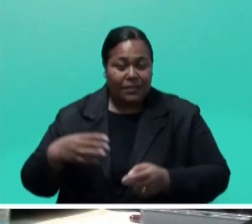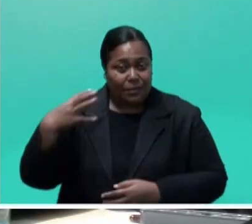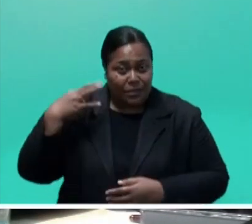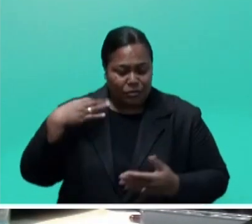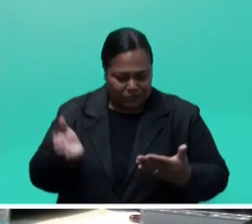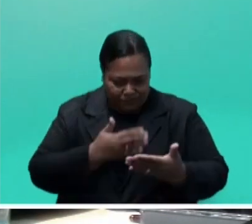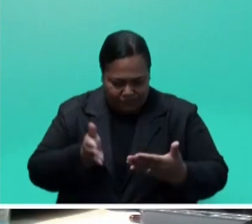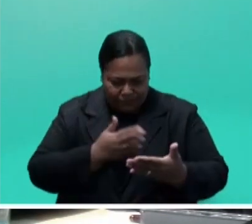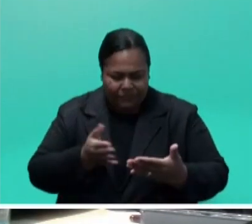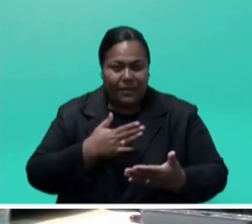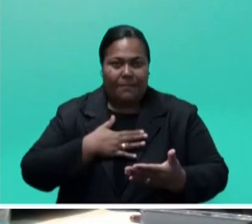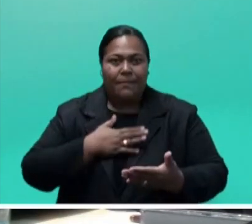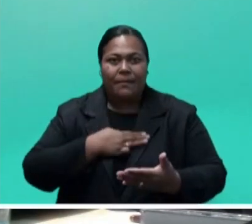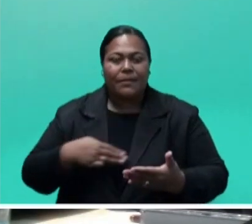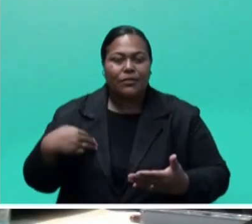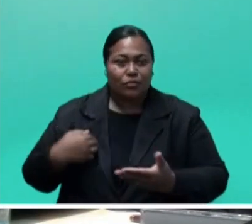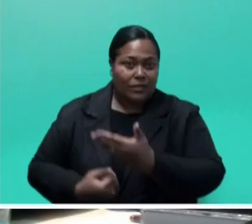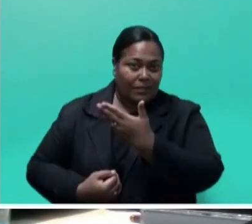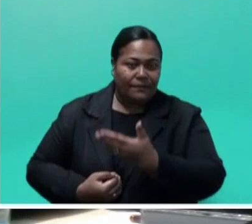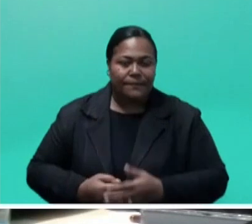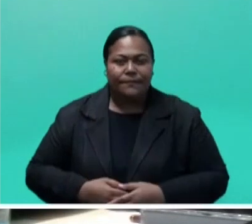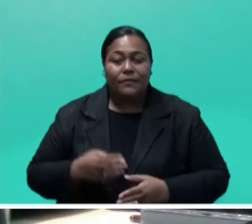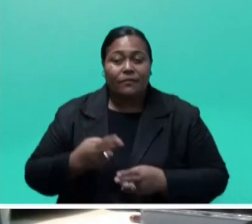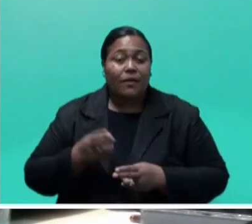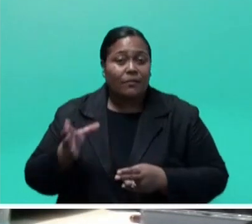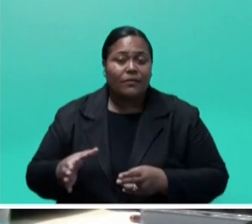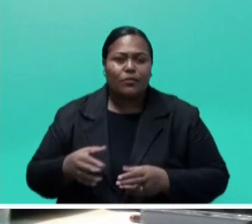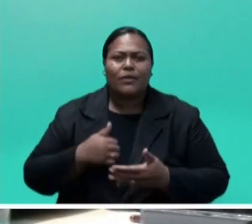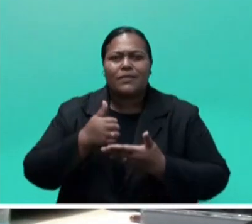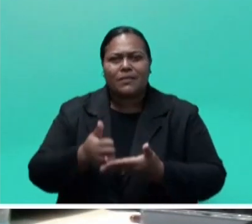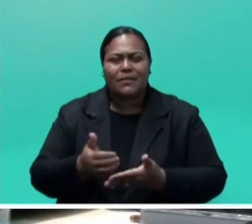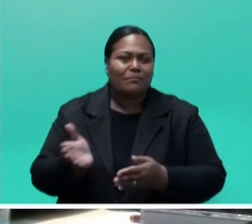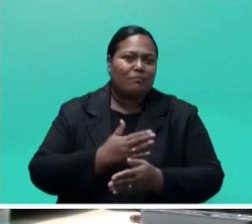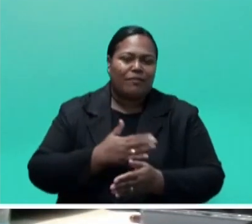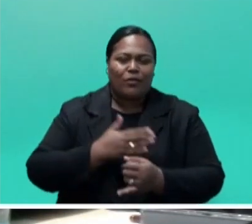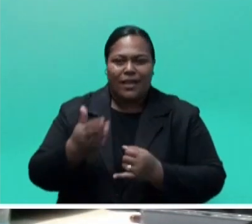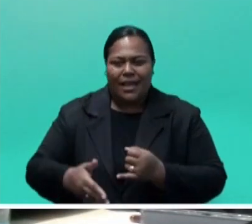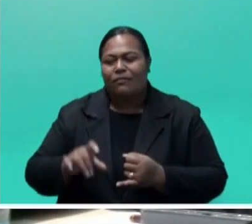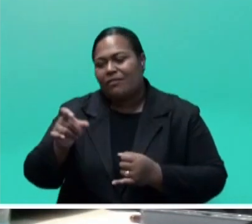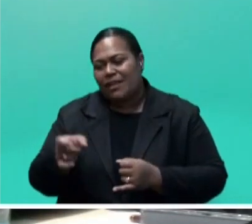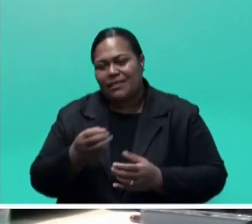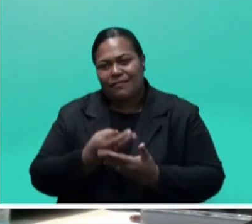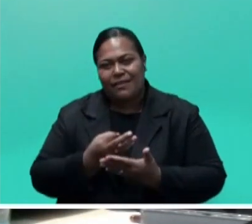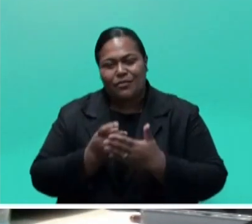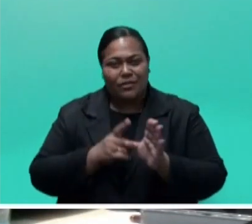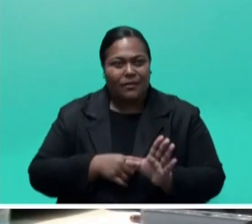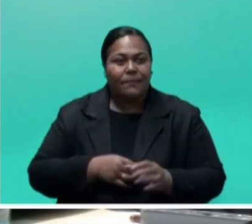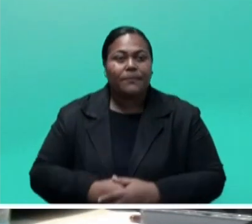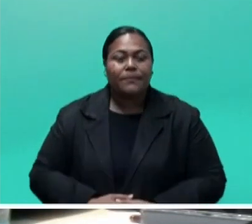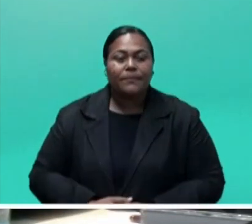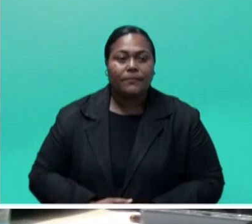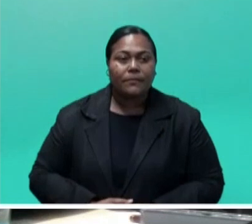ministry, and the farmers will be assisted before the end of this financial year. To add on, Mr. Speaker,